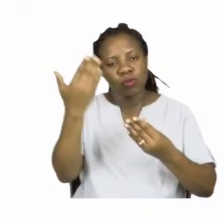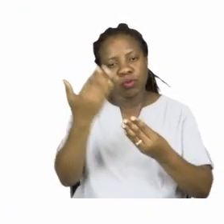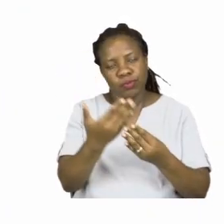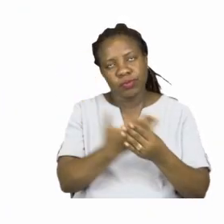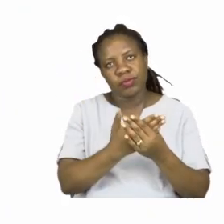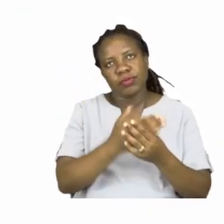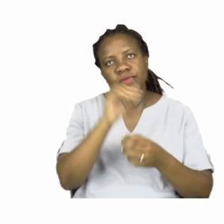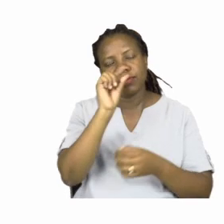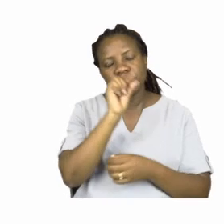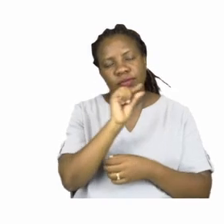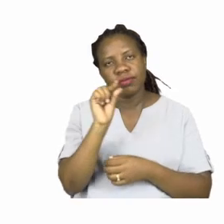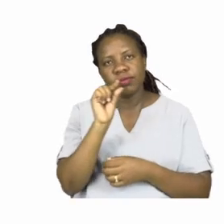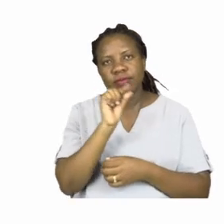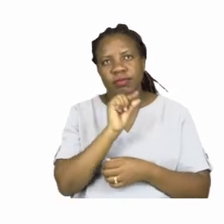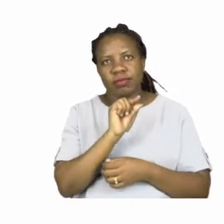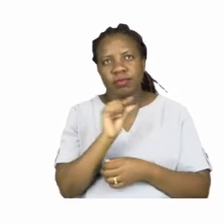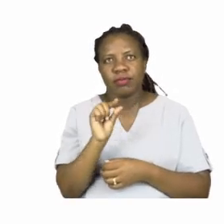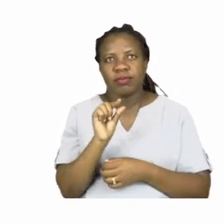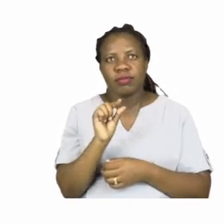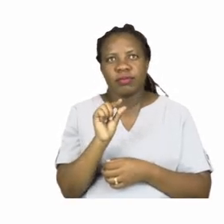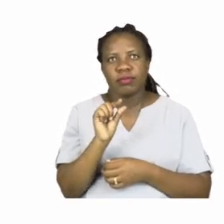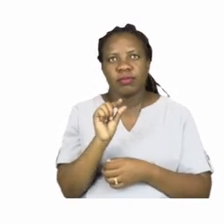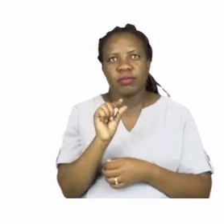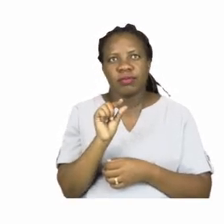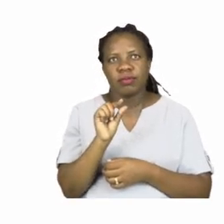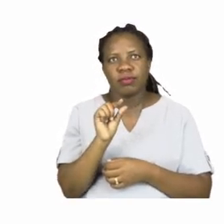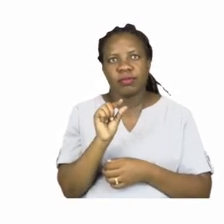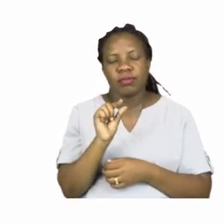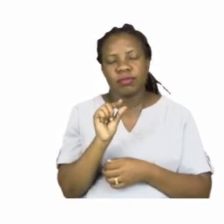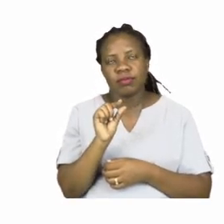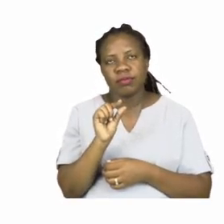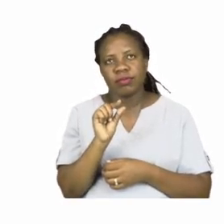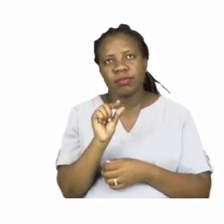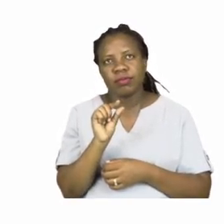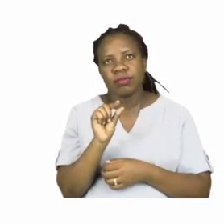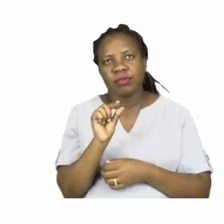words. Today, we are going to be doing vocabulary